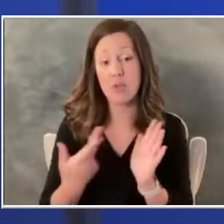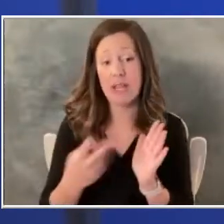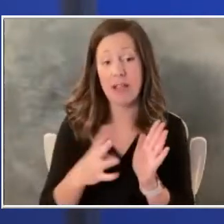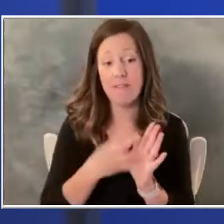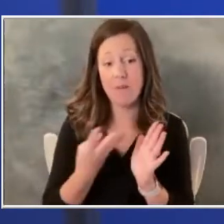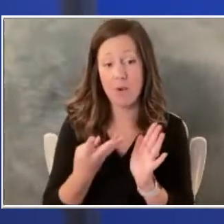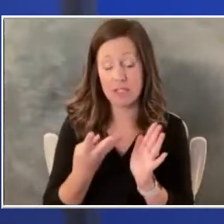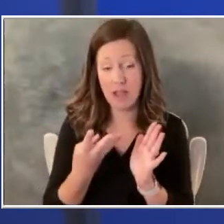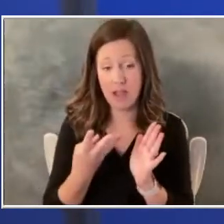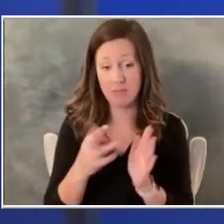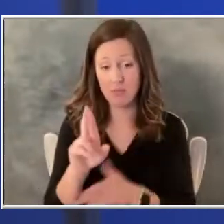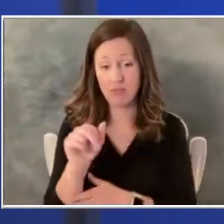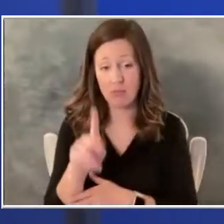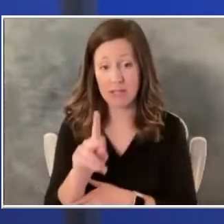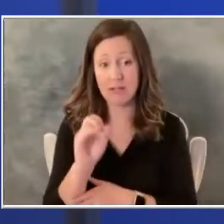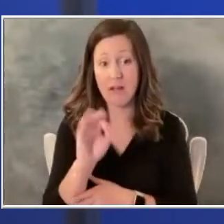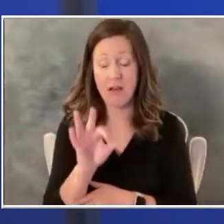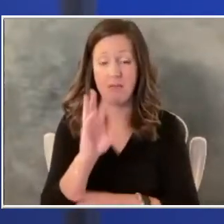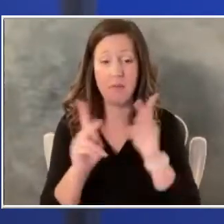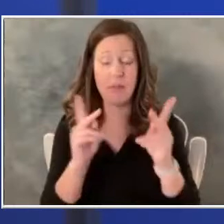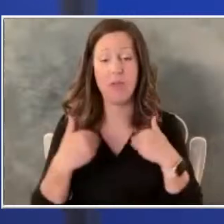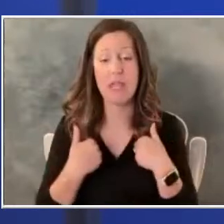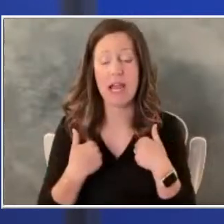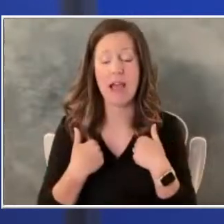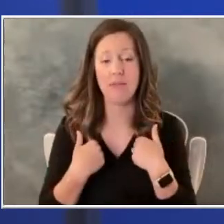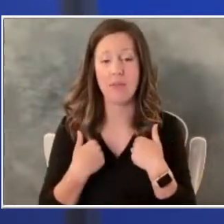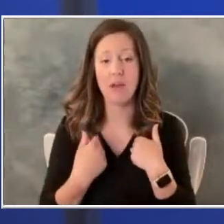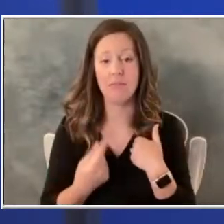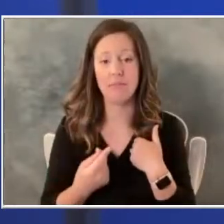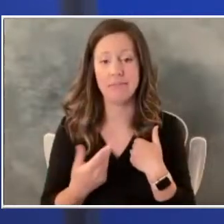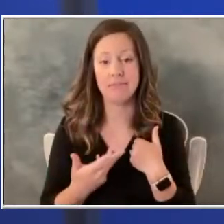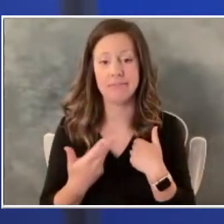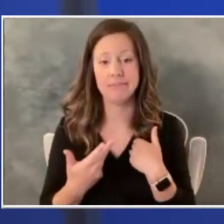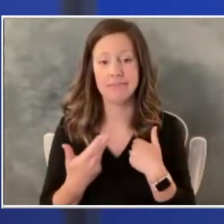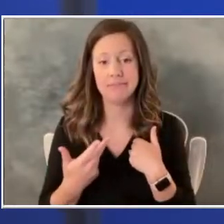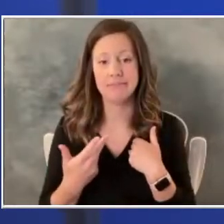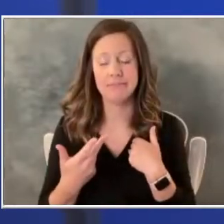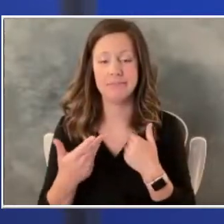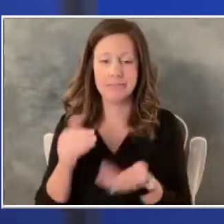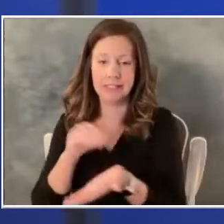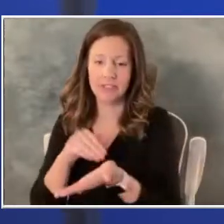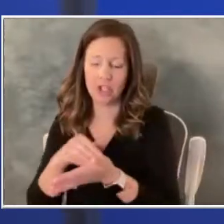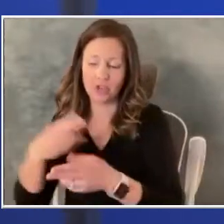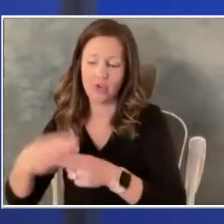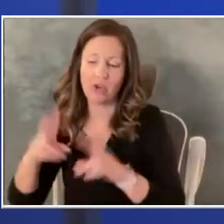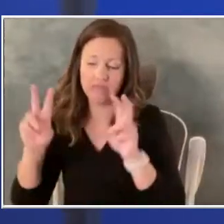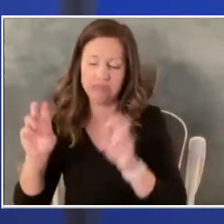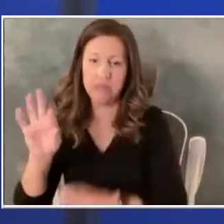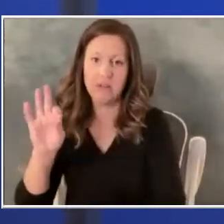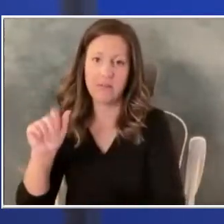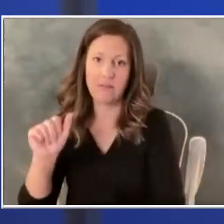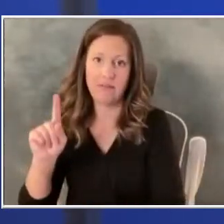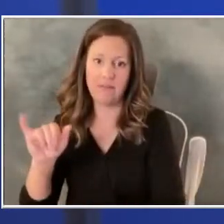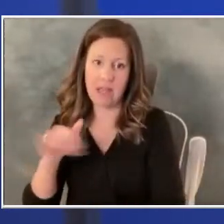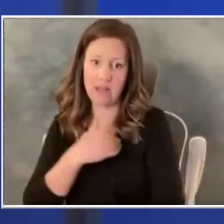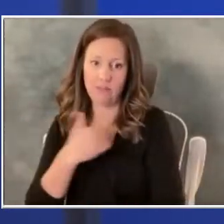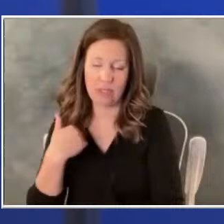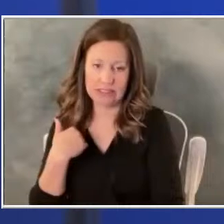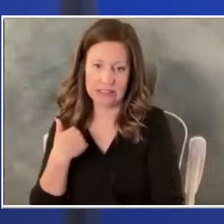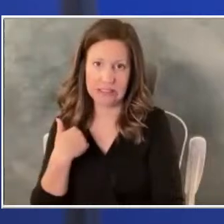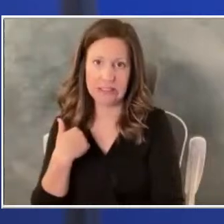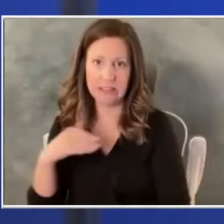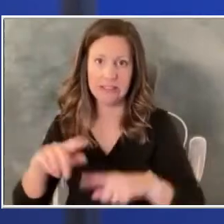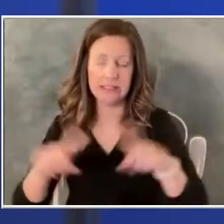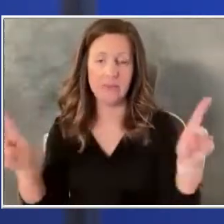that has involutional, or what some of the radiologists term fatty breasts. So Mikayla